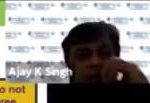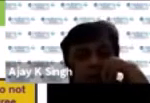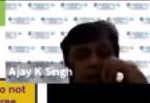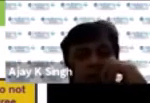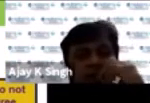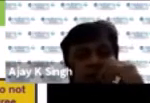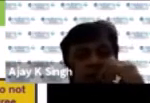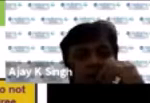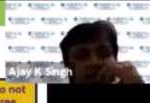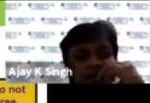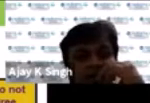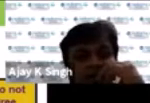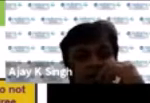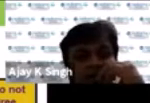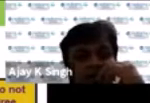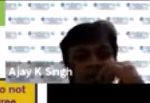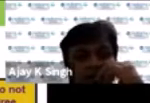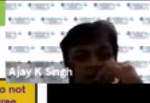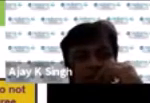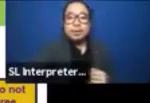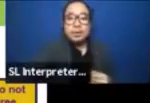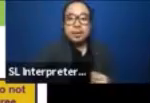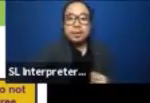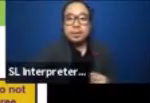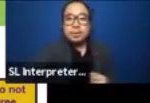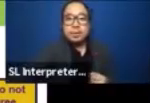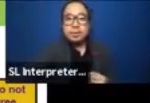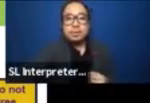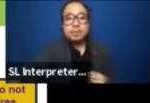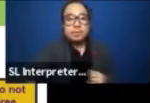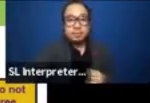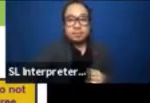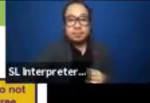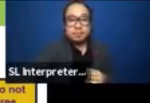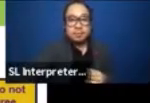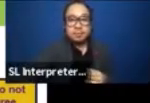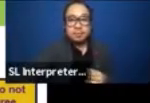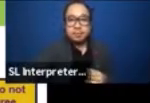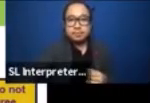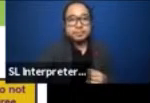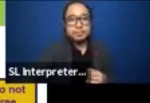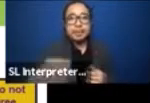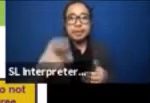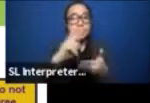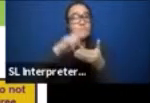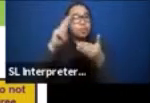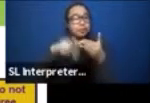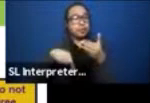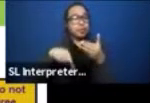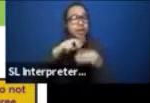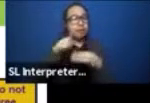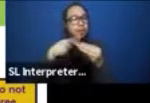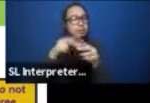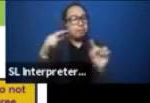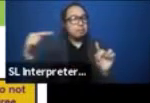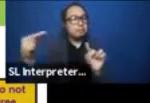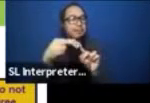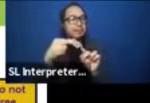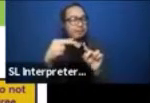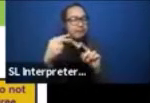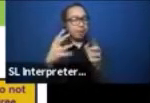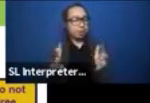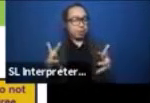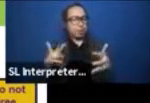Okay. Going to the results. On the perception on reproductive sexual rights, there are